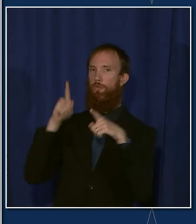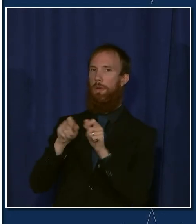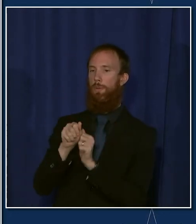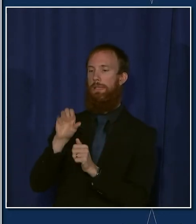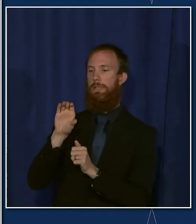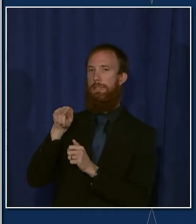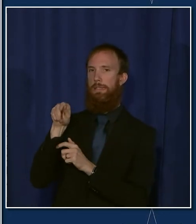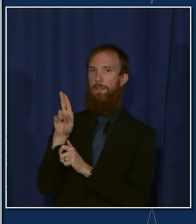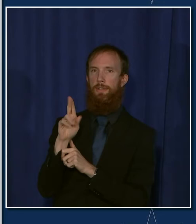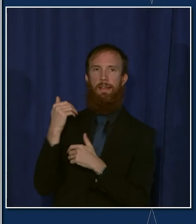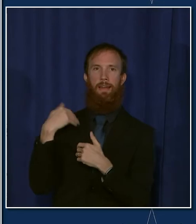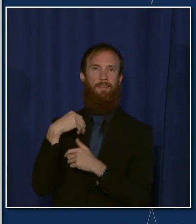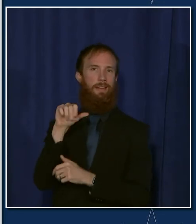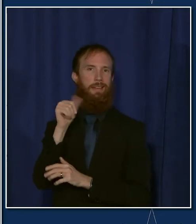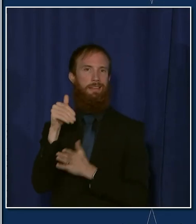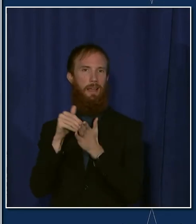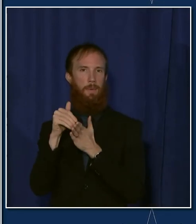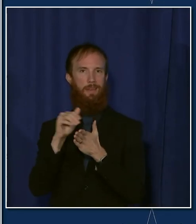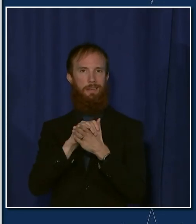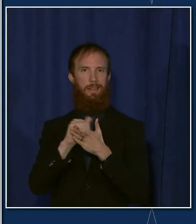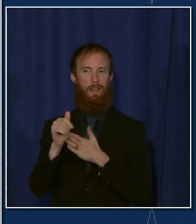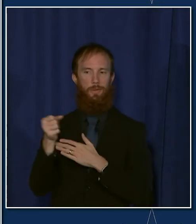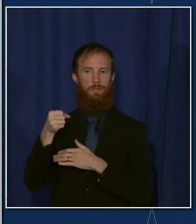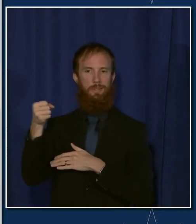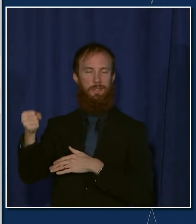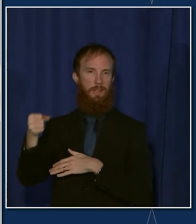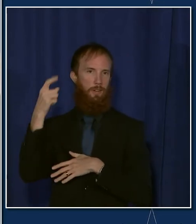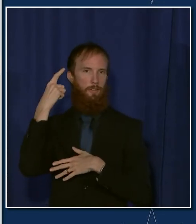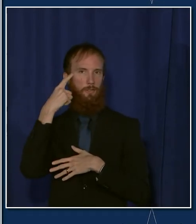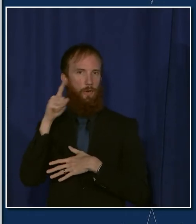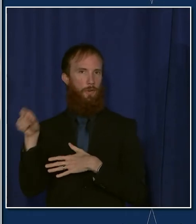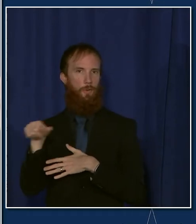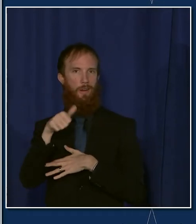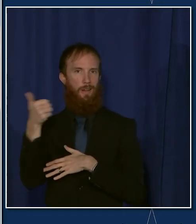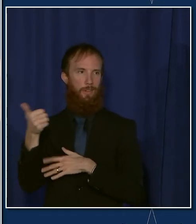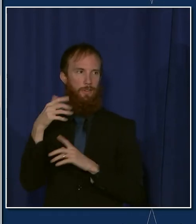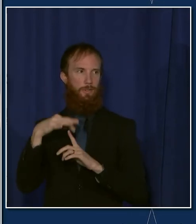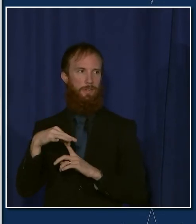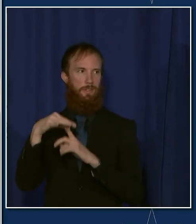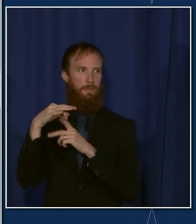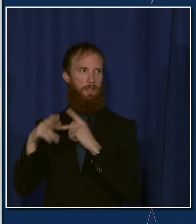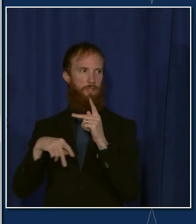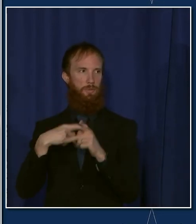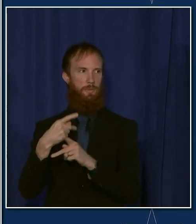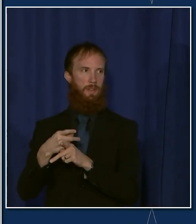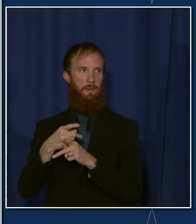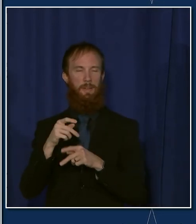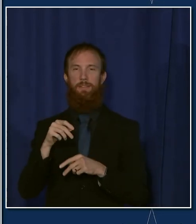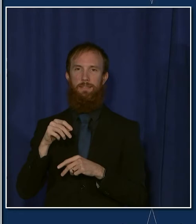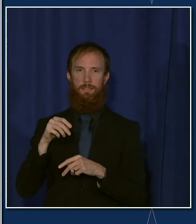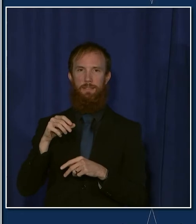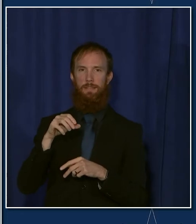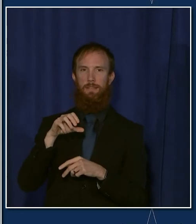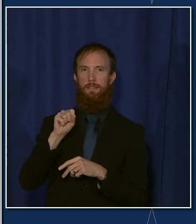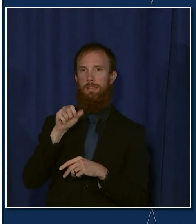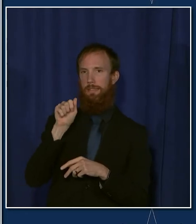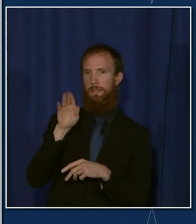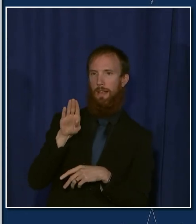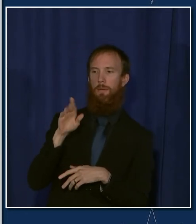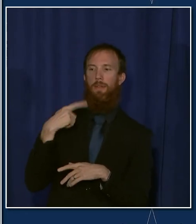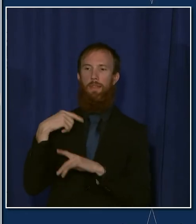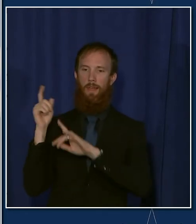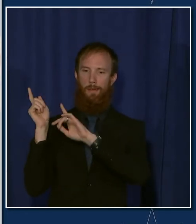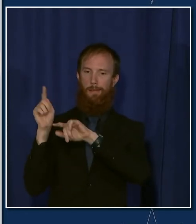million specifically for what they call cadre subs. These are substitutes that come every day for that same assignment, but they also have health insurance benefits.